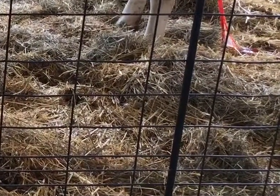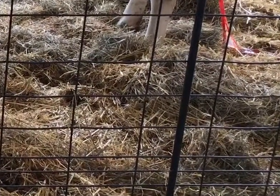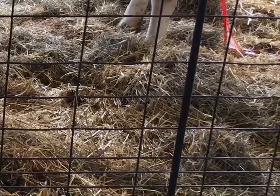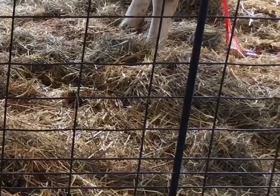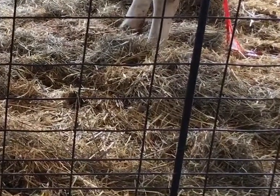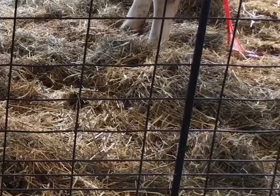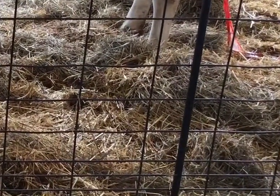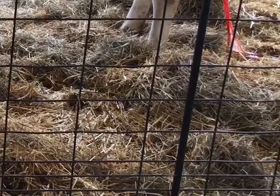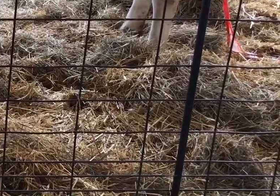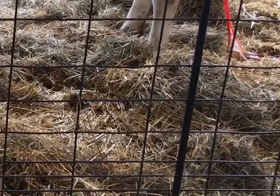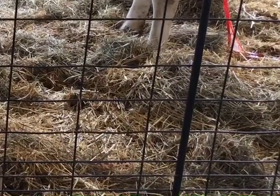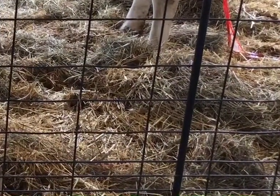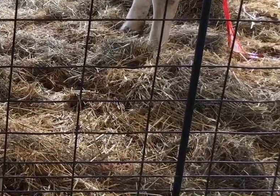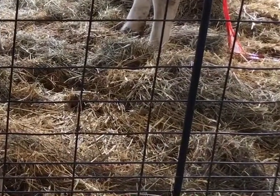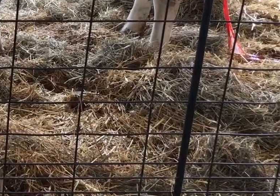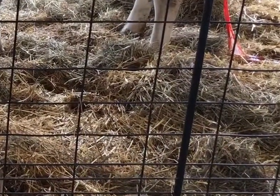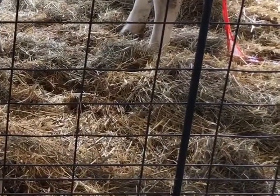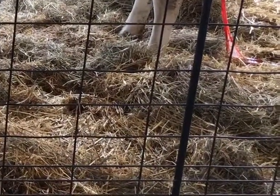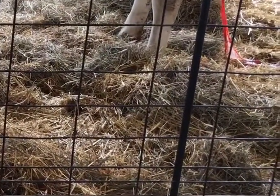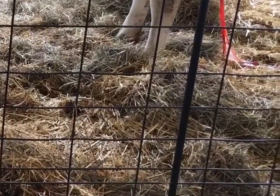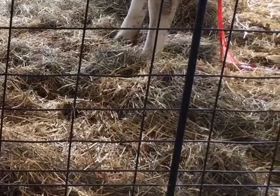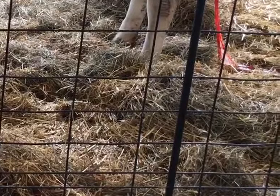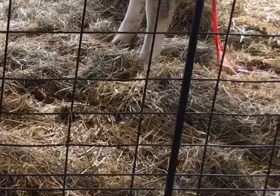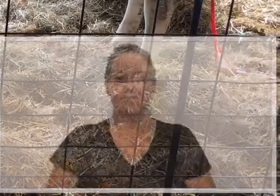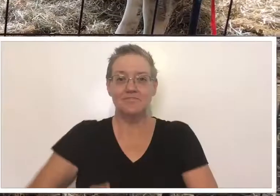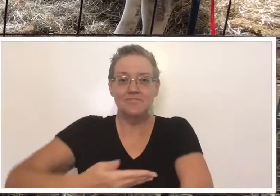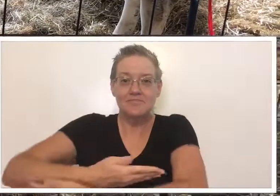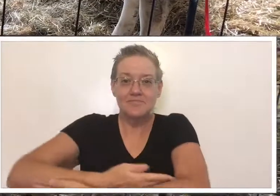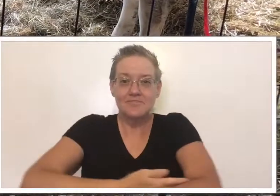No. I'm not going to sleep.